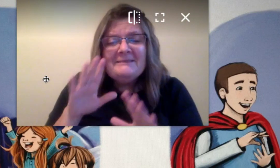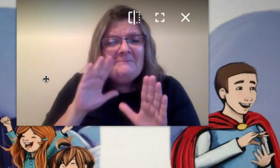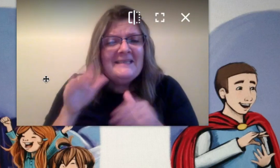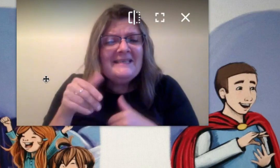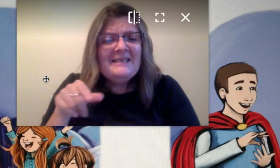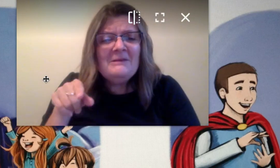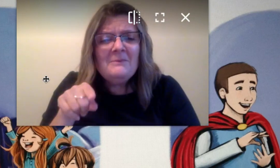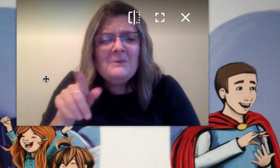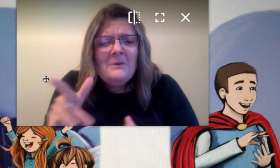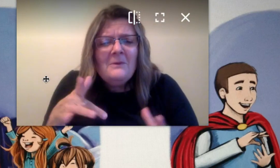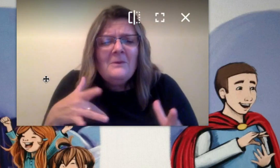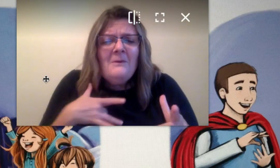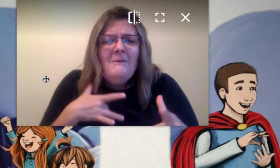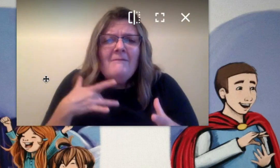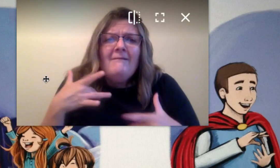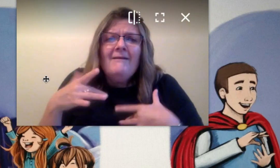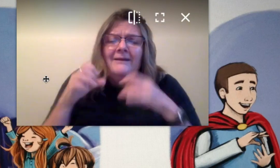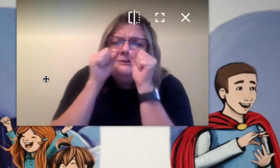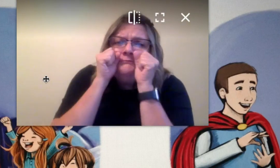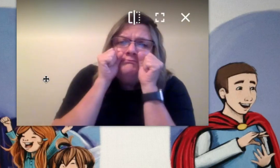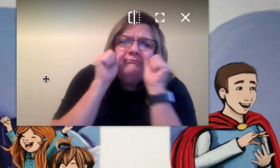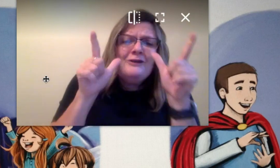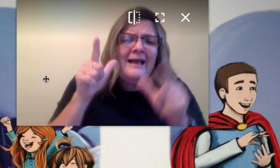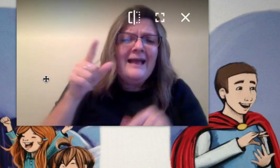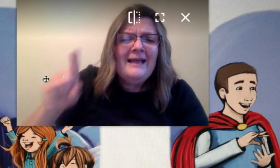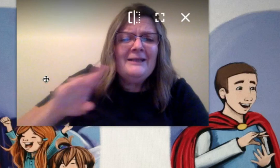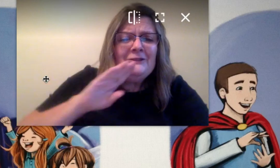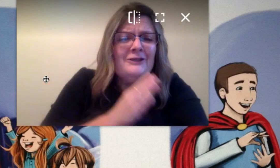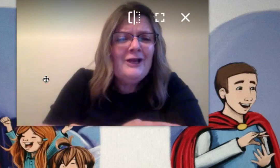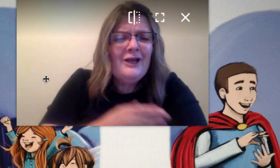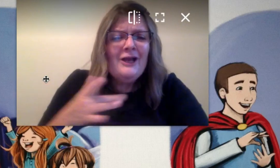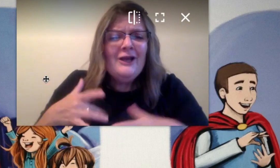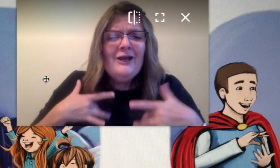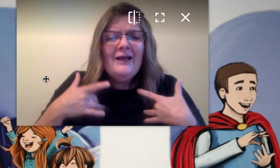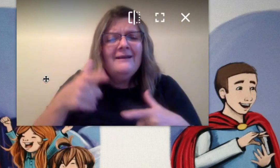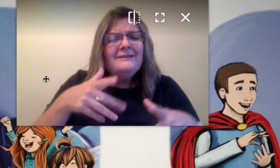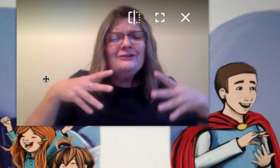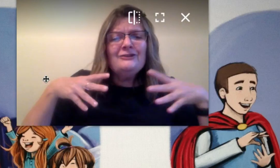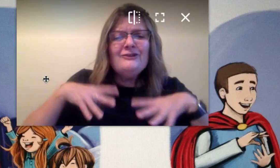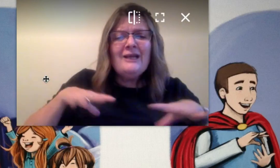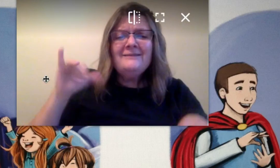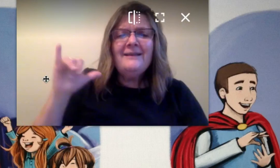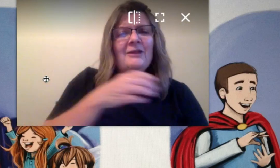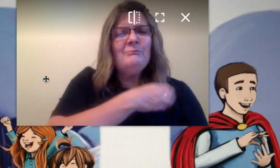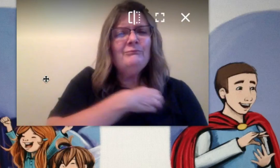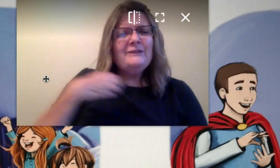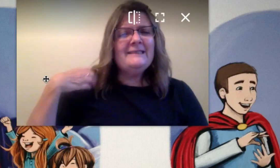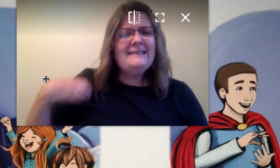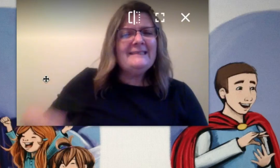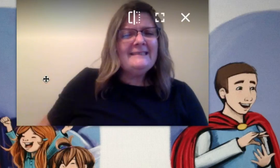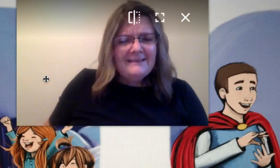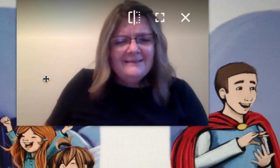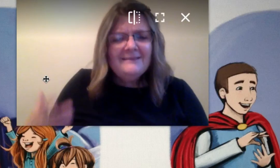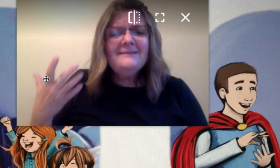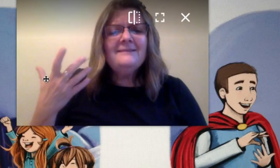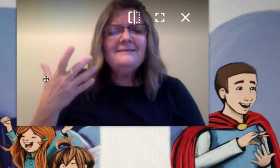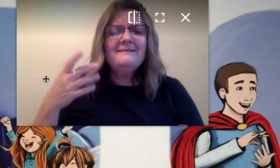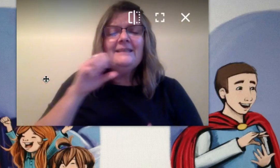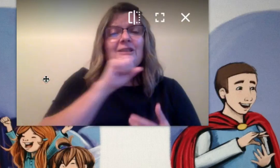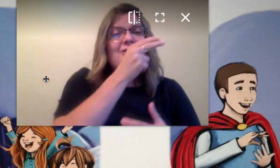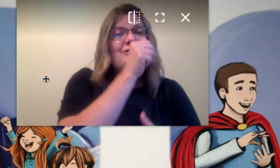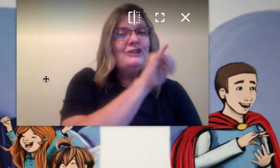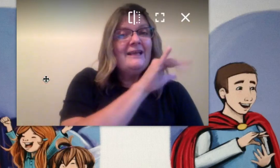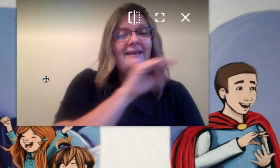had a big surprise for them. He was dressed like a prince. Shay and